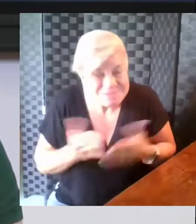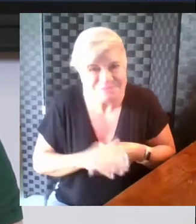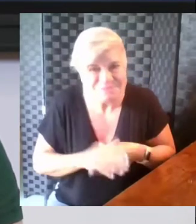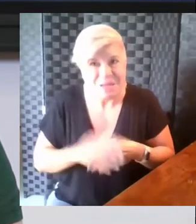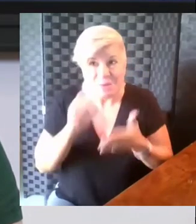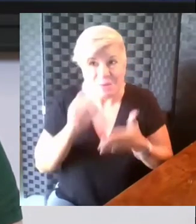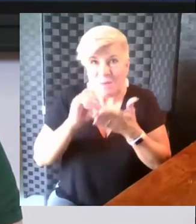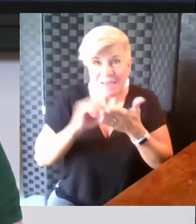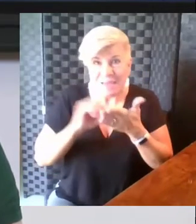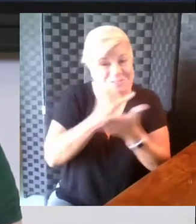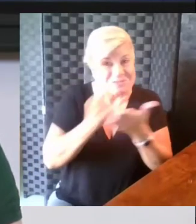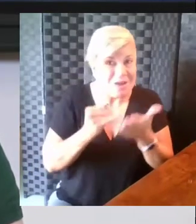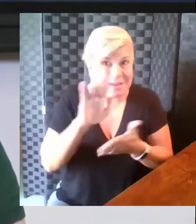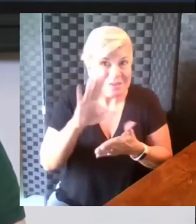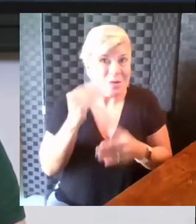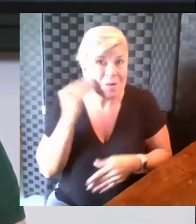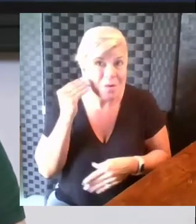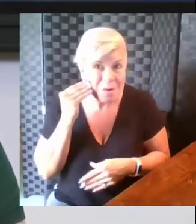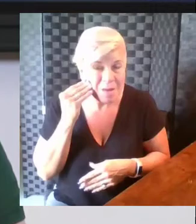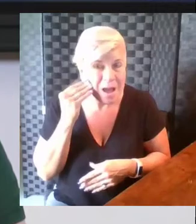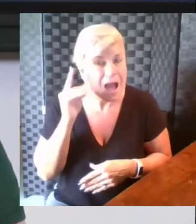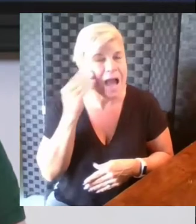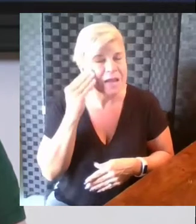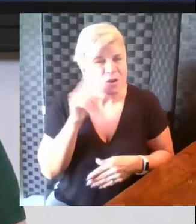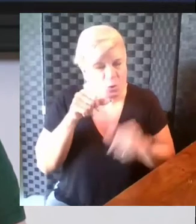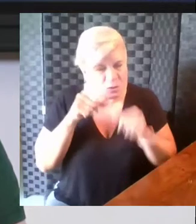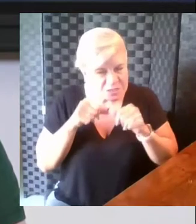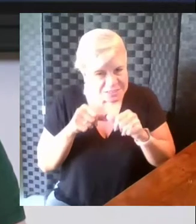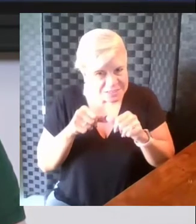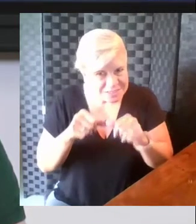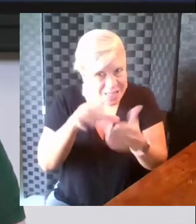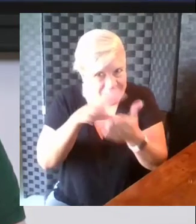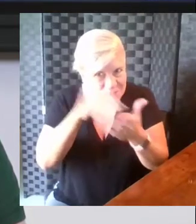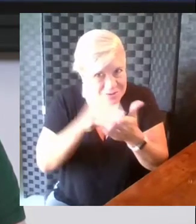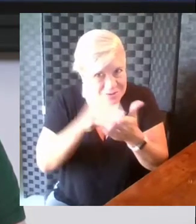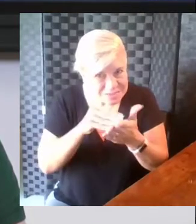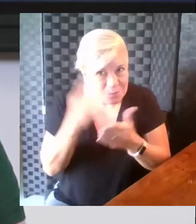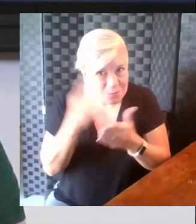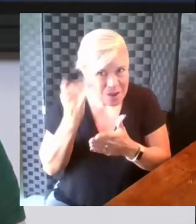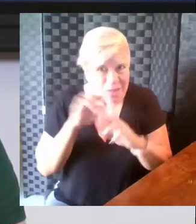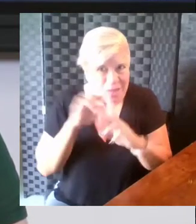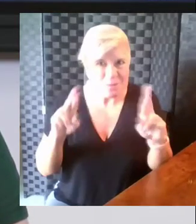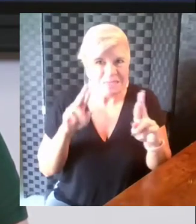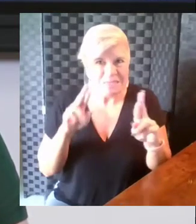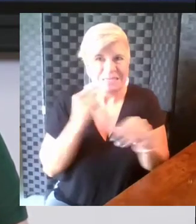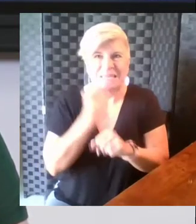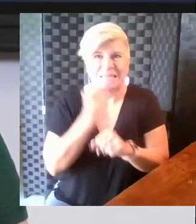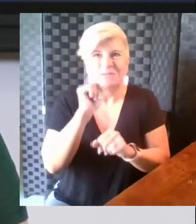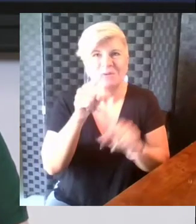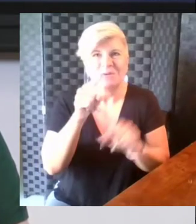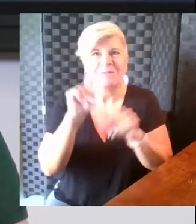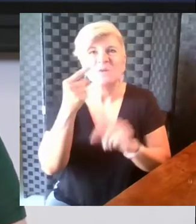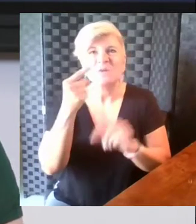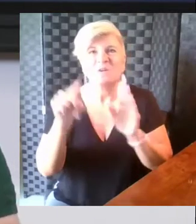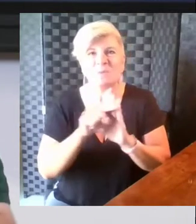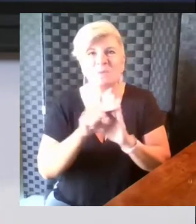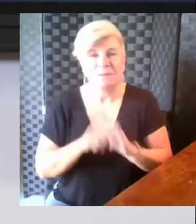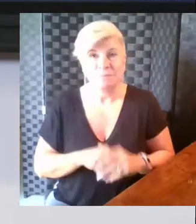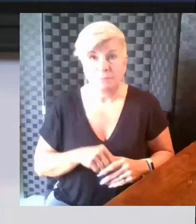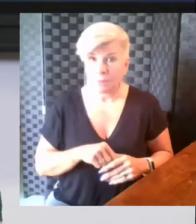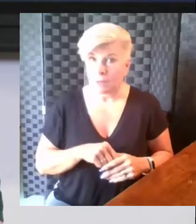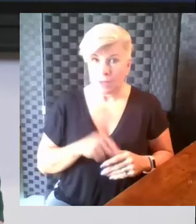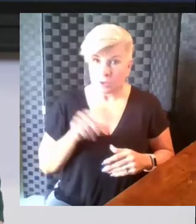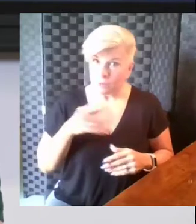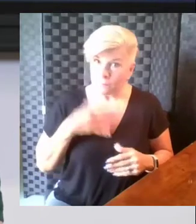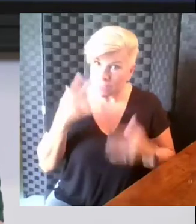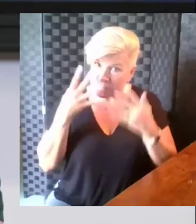and writing and drawing at home. And I know you're going to keep learning so that you're ready for first grade whenever we go back. How are you feeling though? It's okay if you're feeling